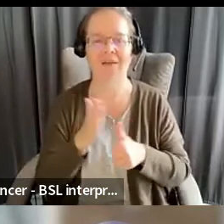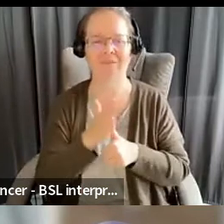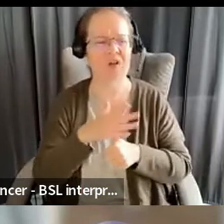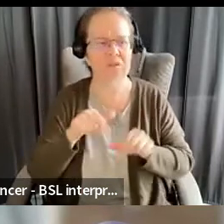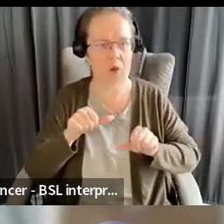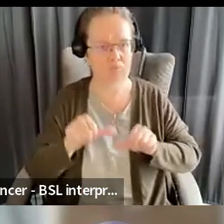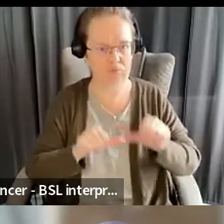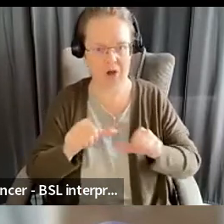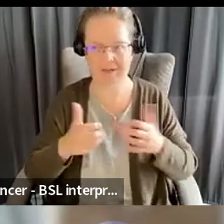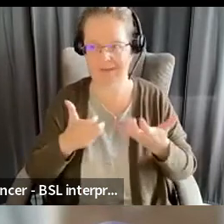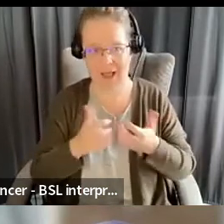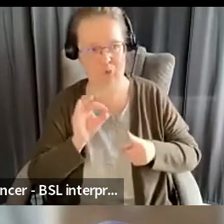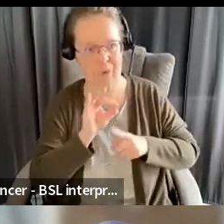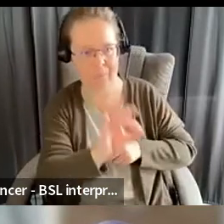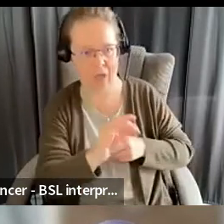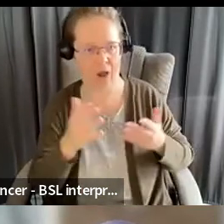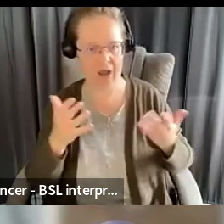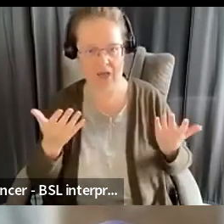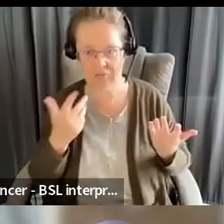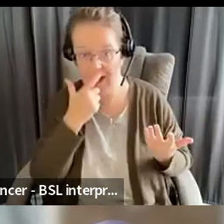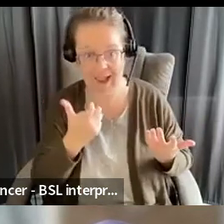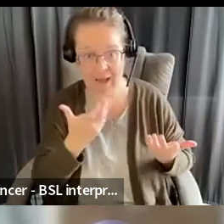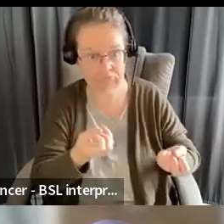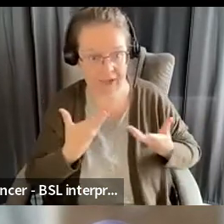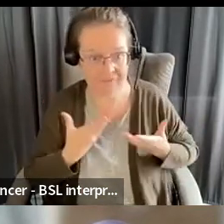of applying, and what tips can you give?